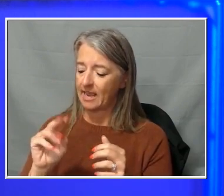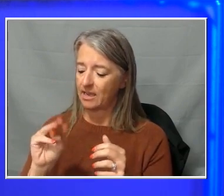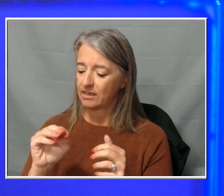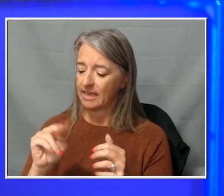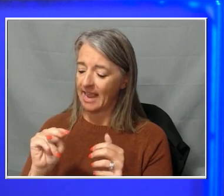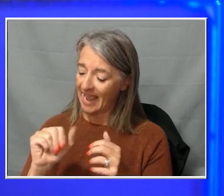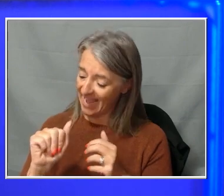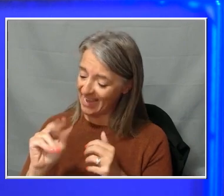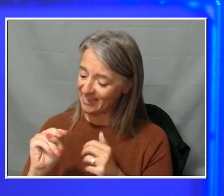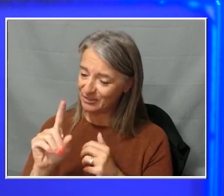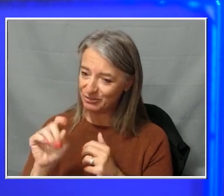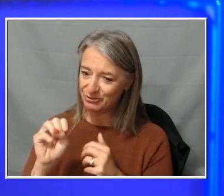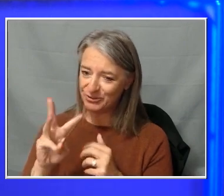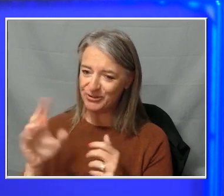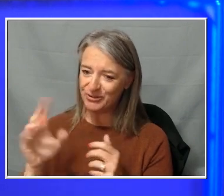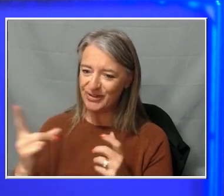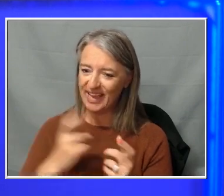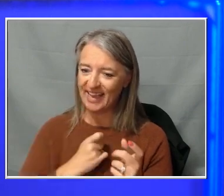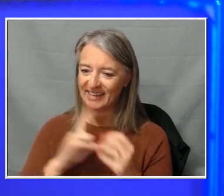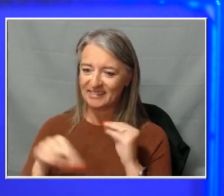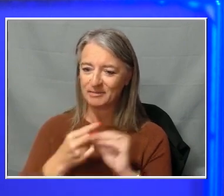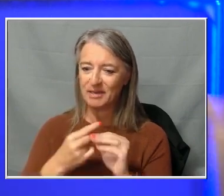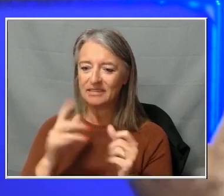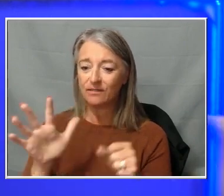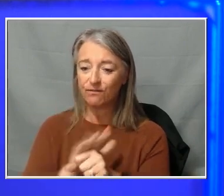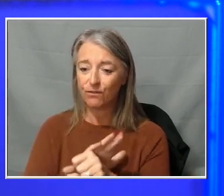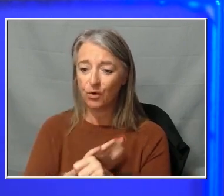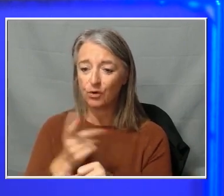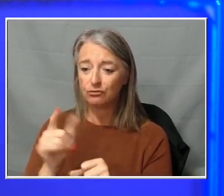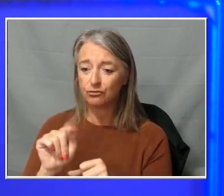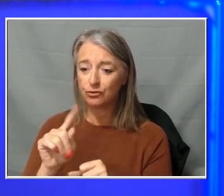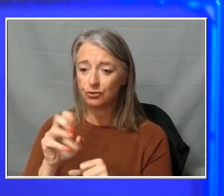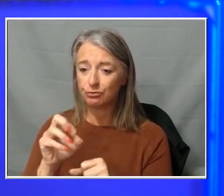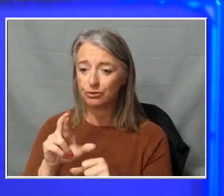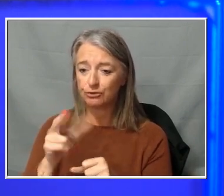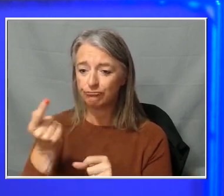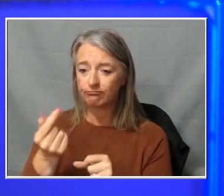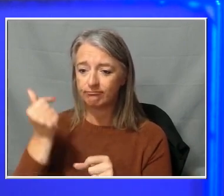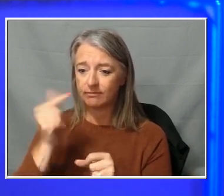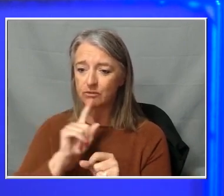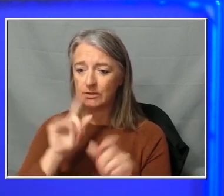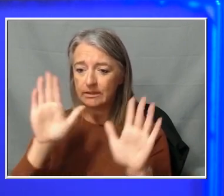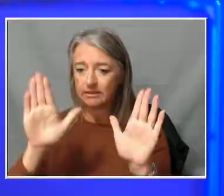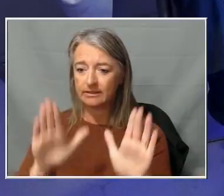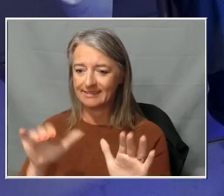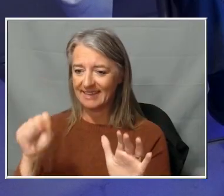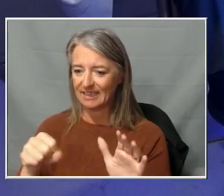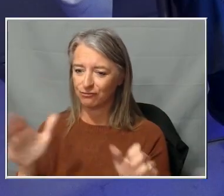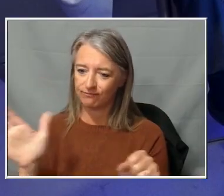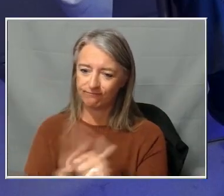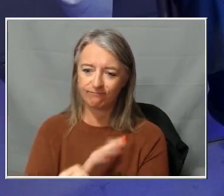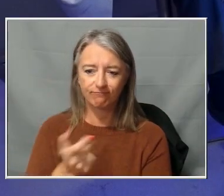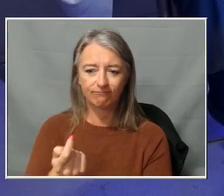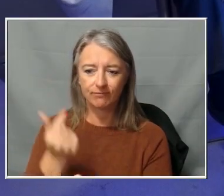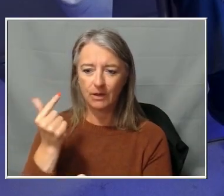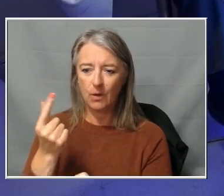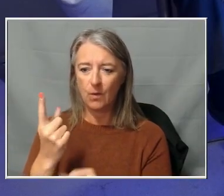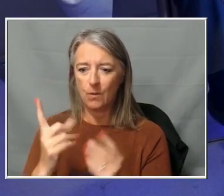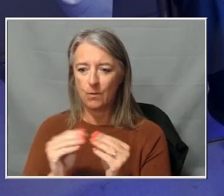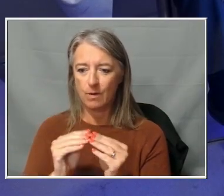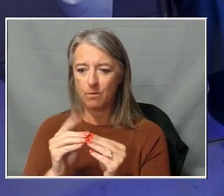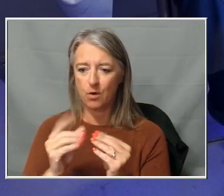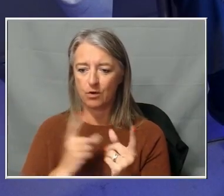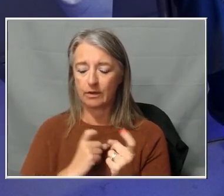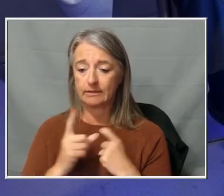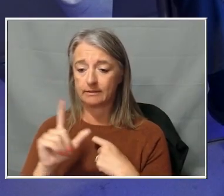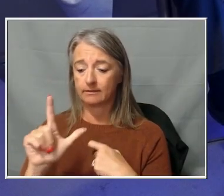And his reaction of, you know, that's incredible, when Dr. Shamoon said yes. One last question. Leslie wants to know,